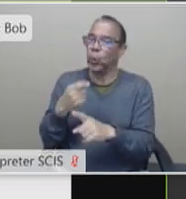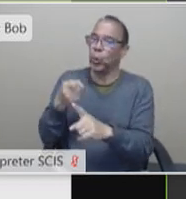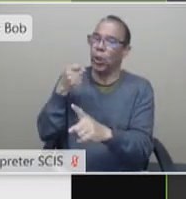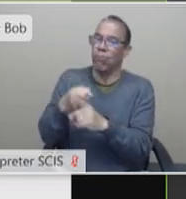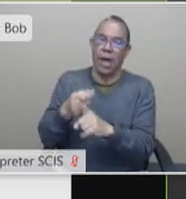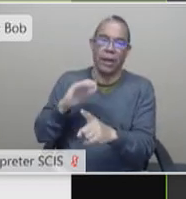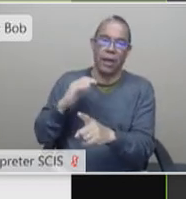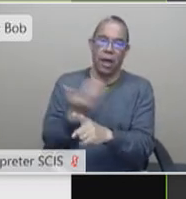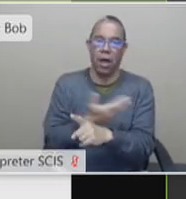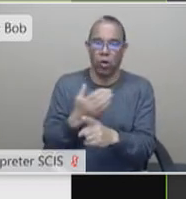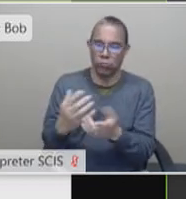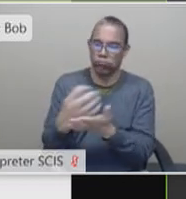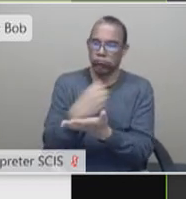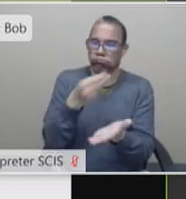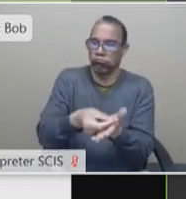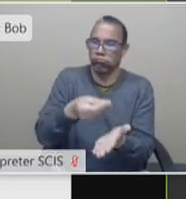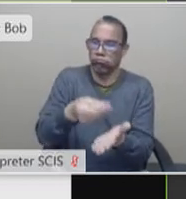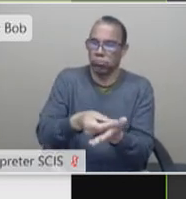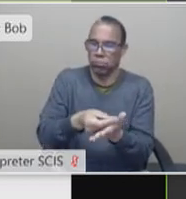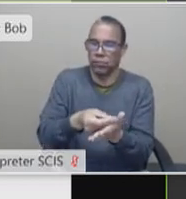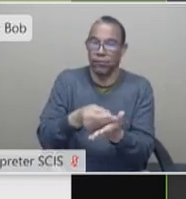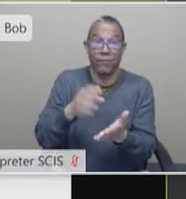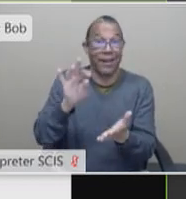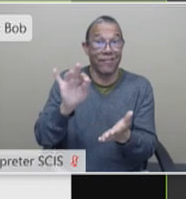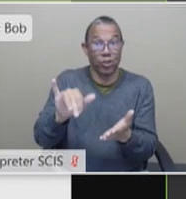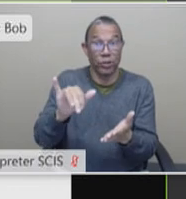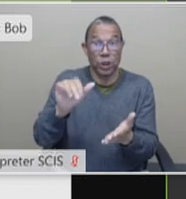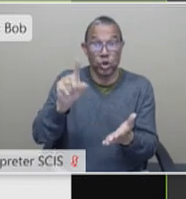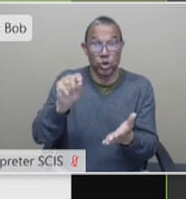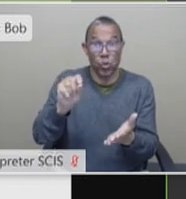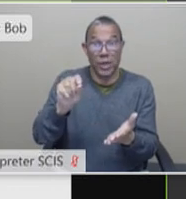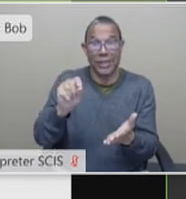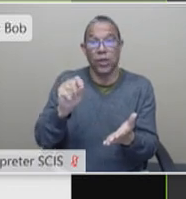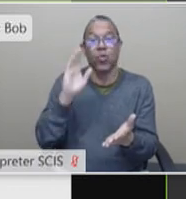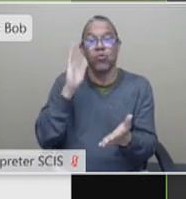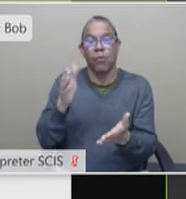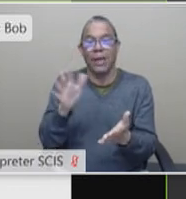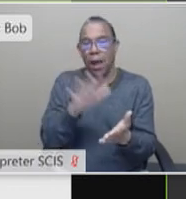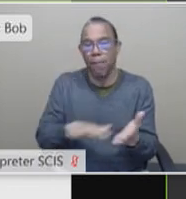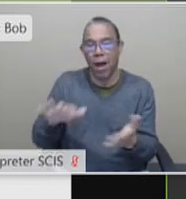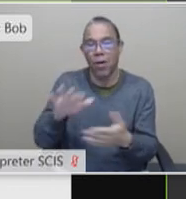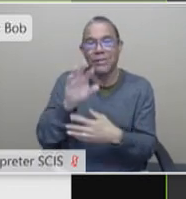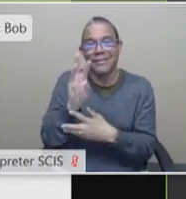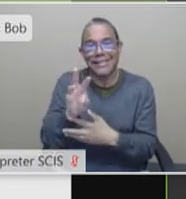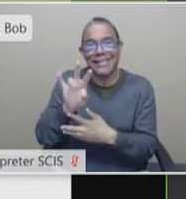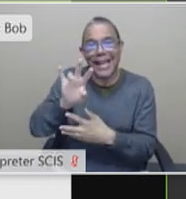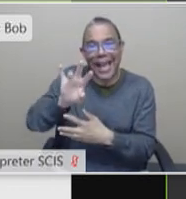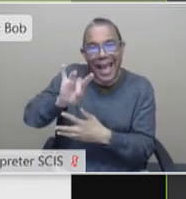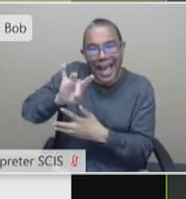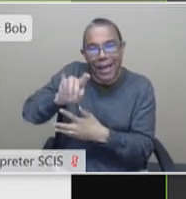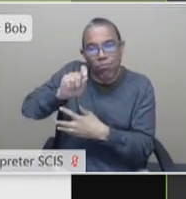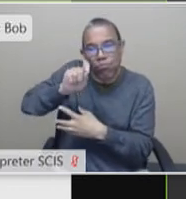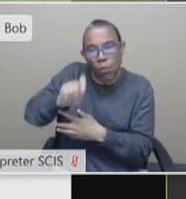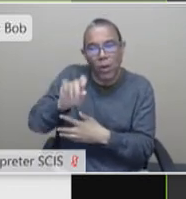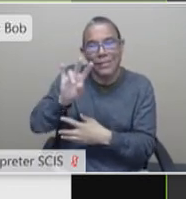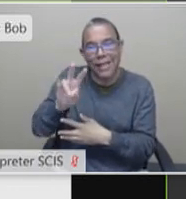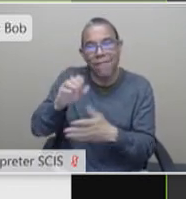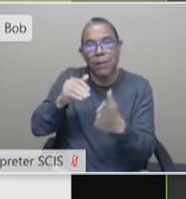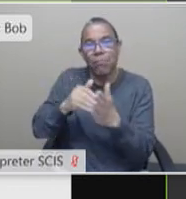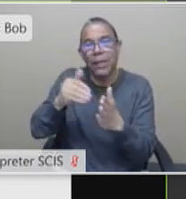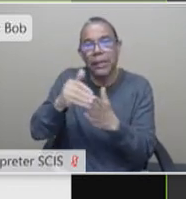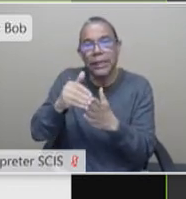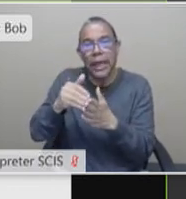some way. And for fiscal 20, the impact of that overall is $68.7 million below what we had been projecting before